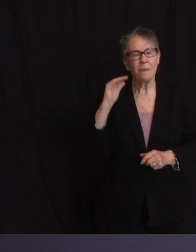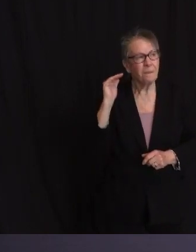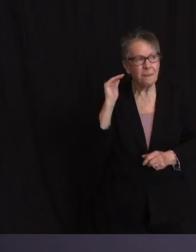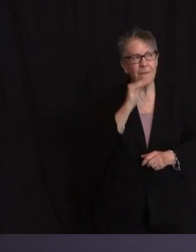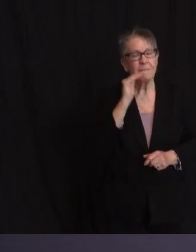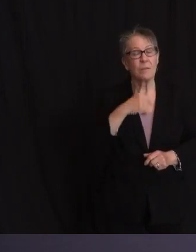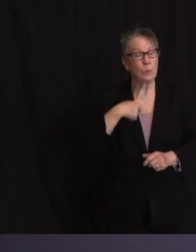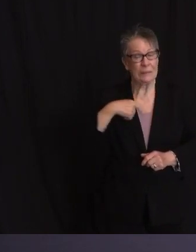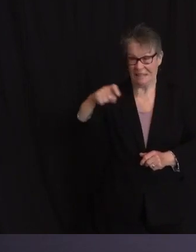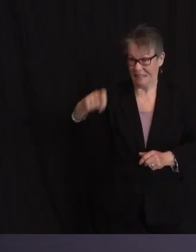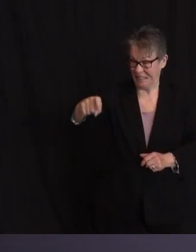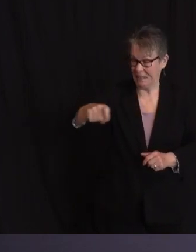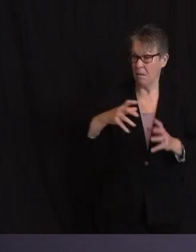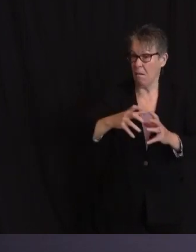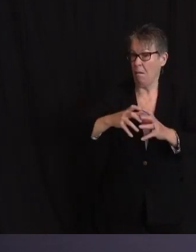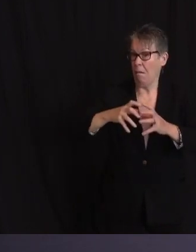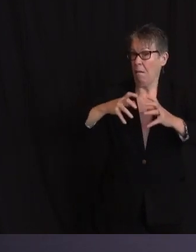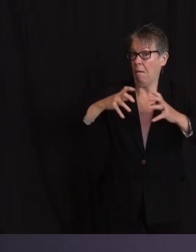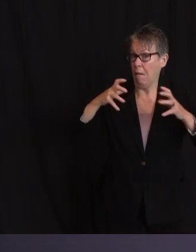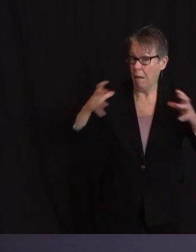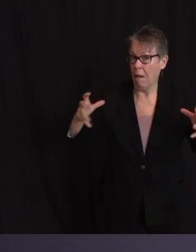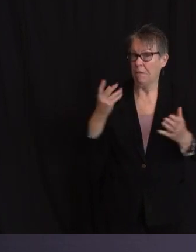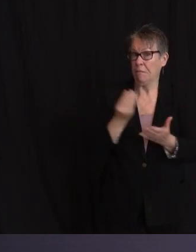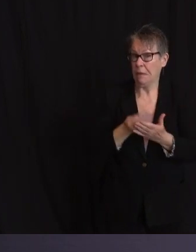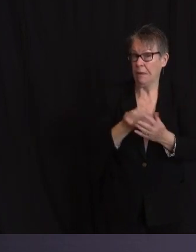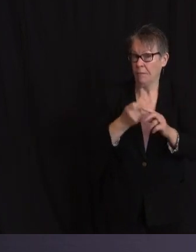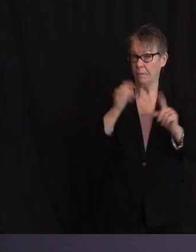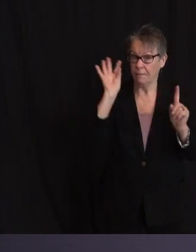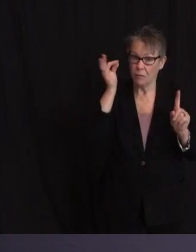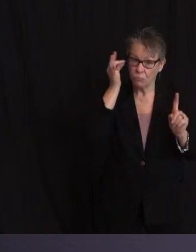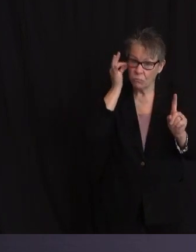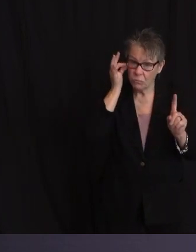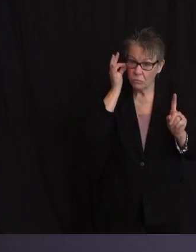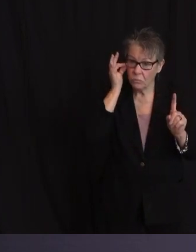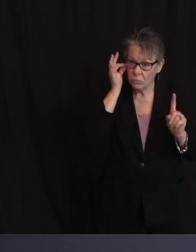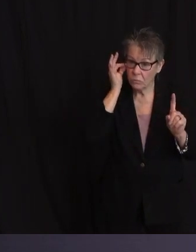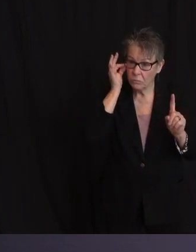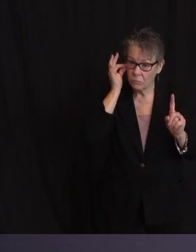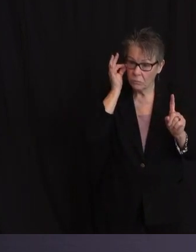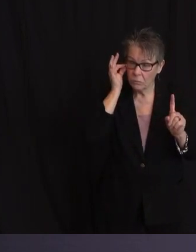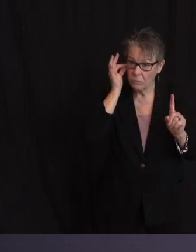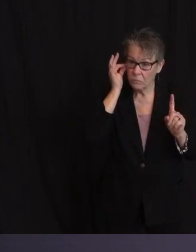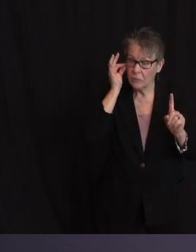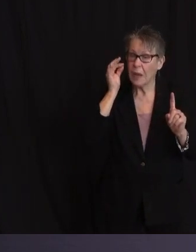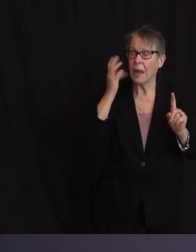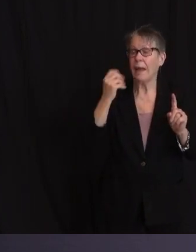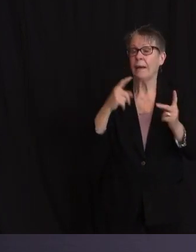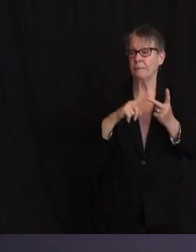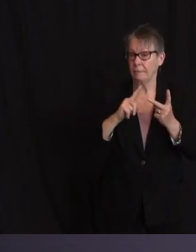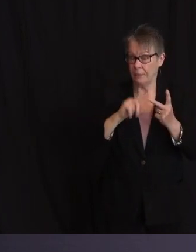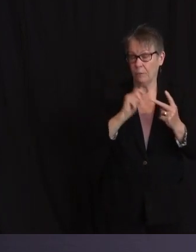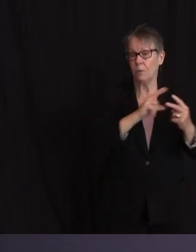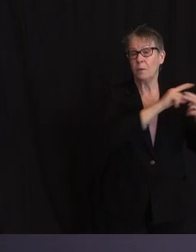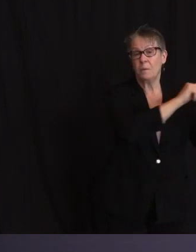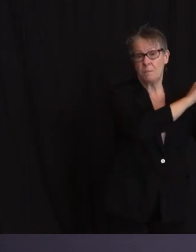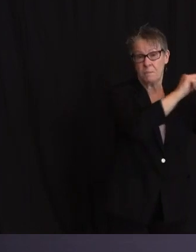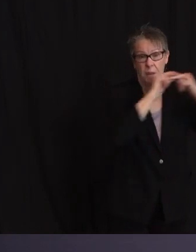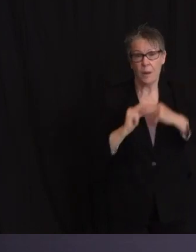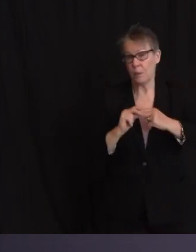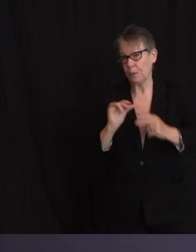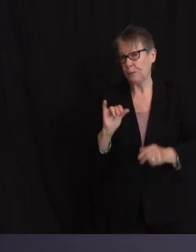know the details, but one would think at historically attractive rates. We need either or both,